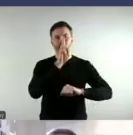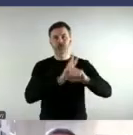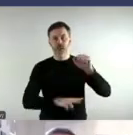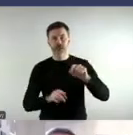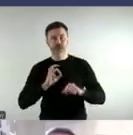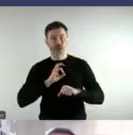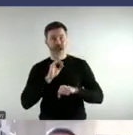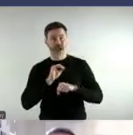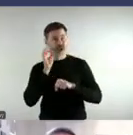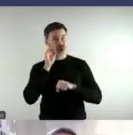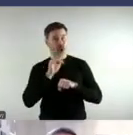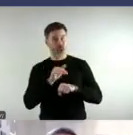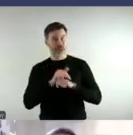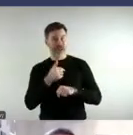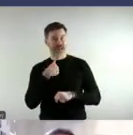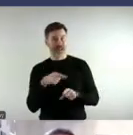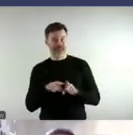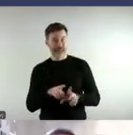Polish forests, but also